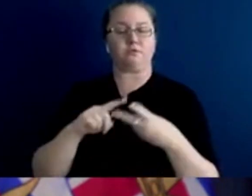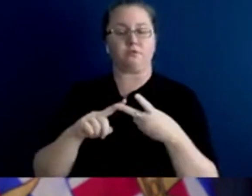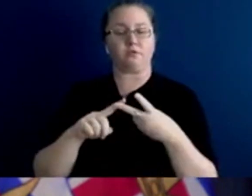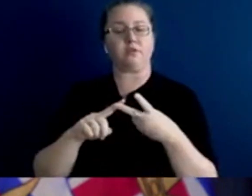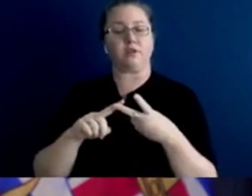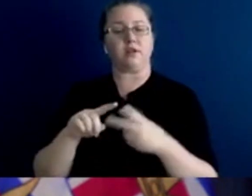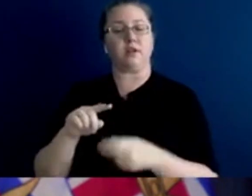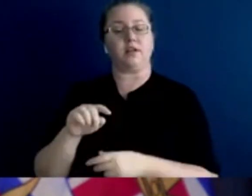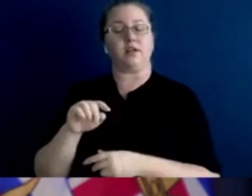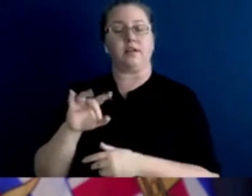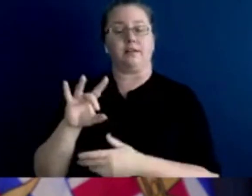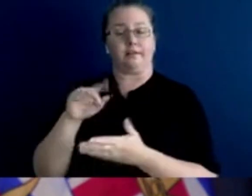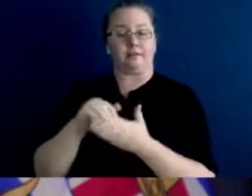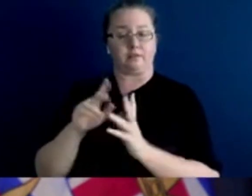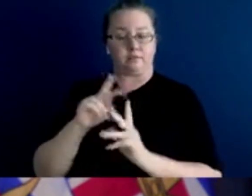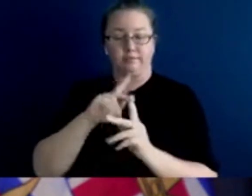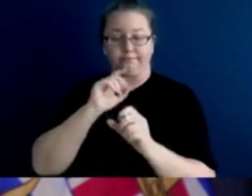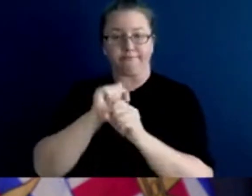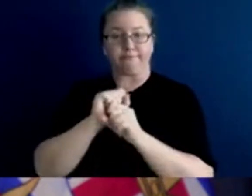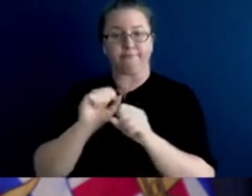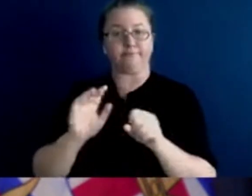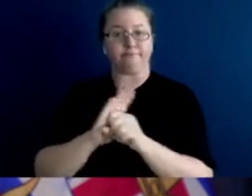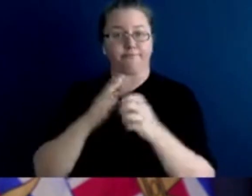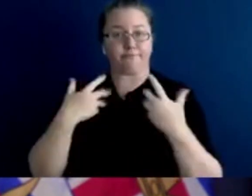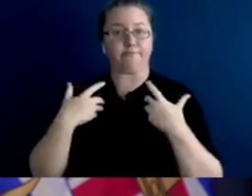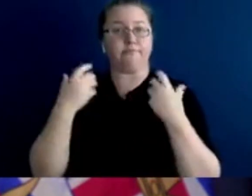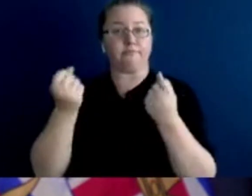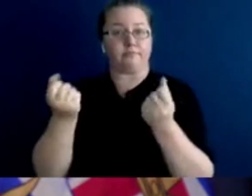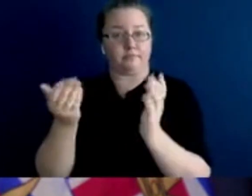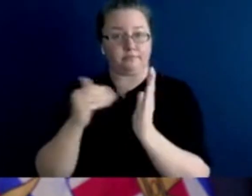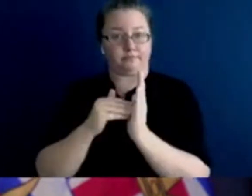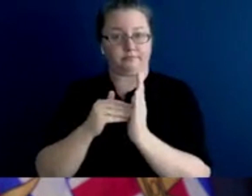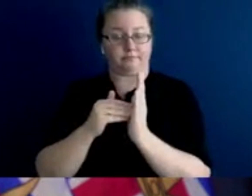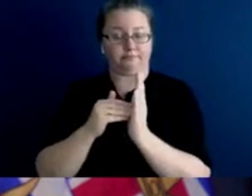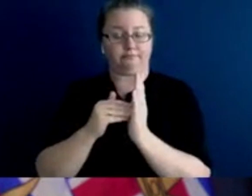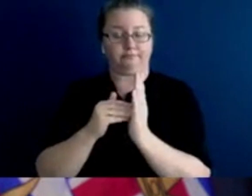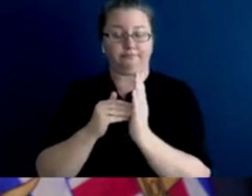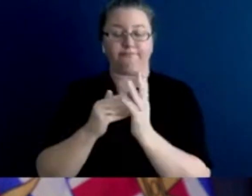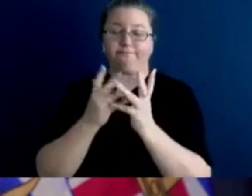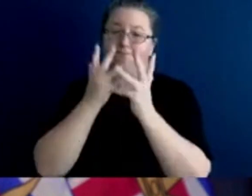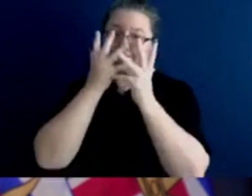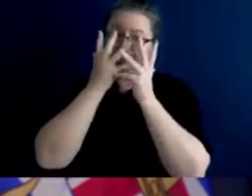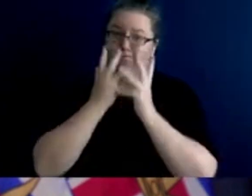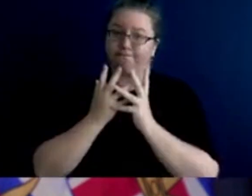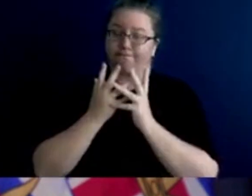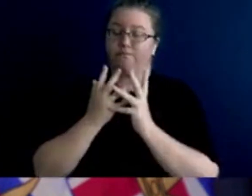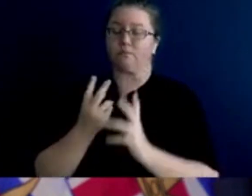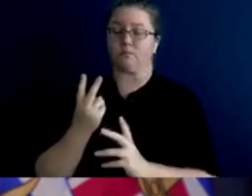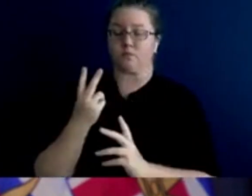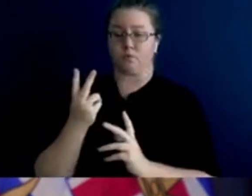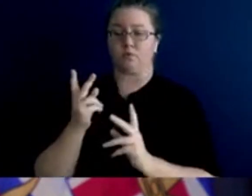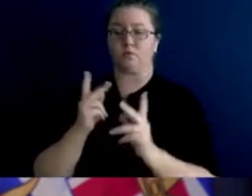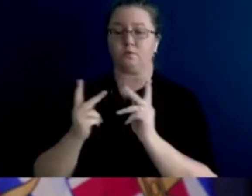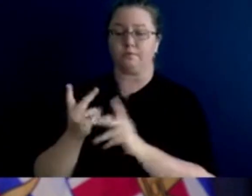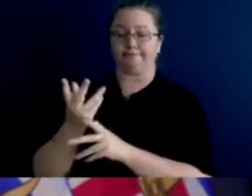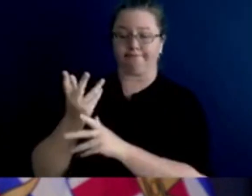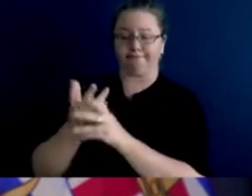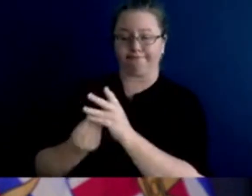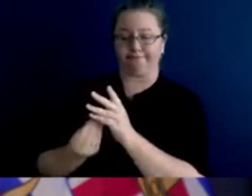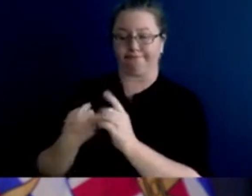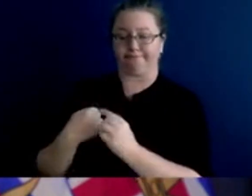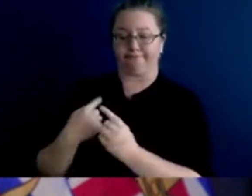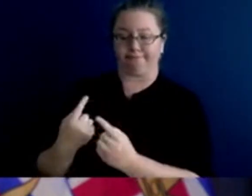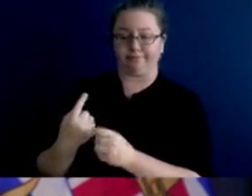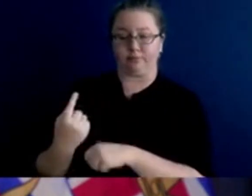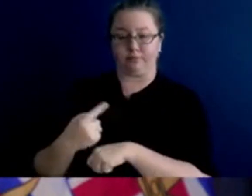1,371 active cases in British Columbia in all health authorities, of whom 61 people are hospitalized, 20